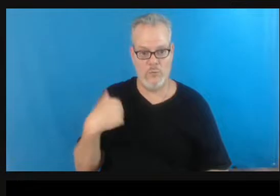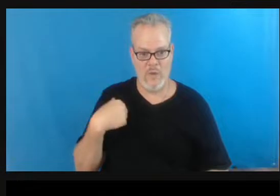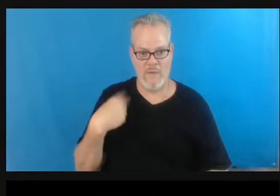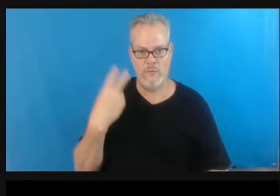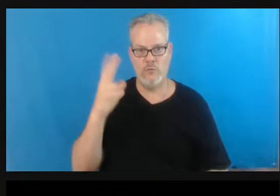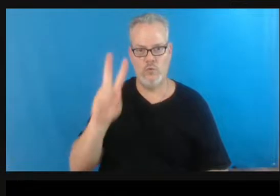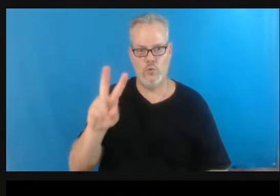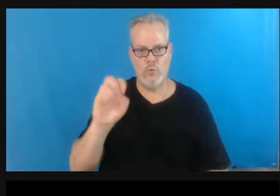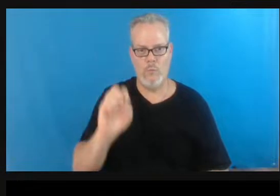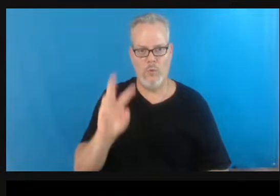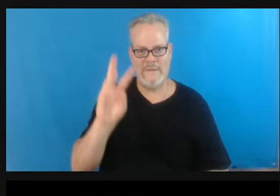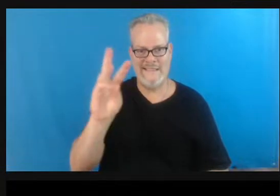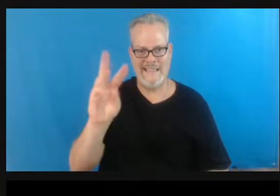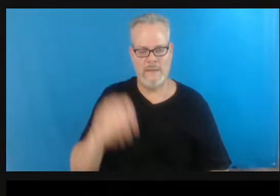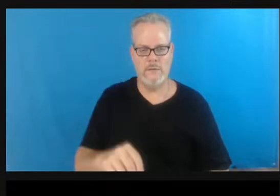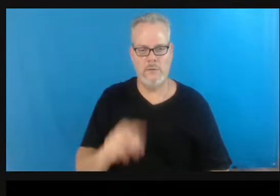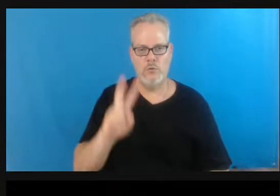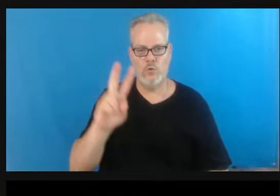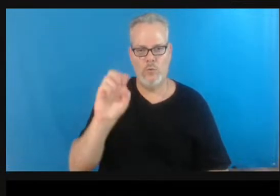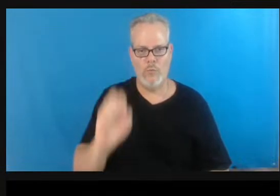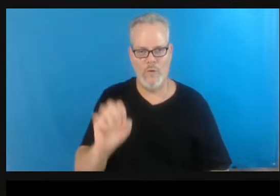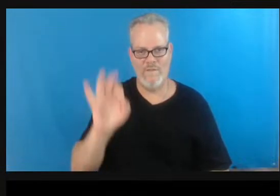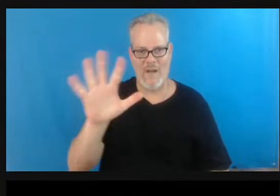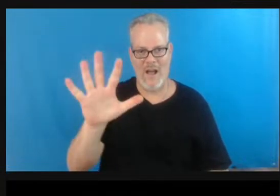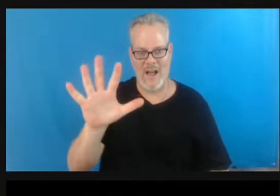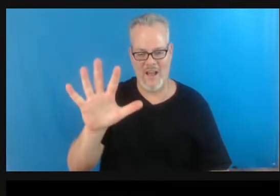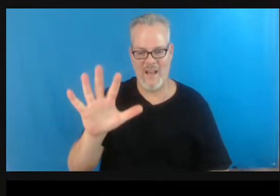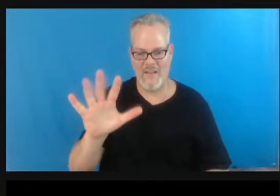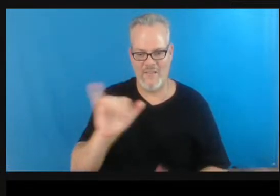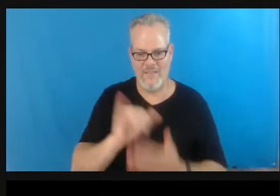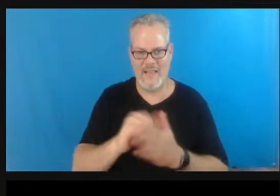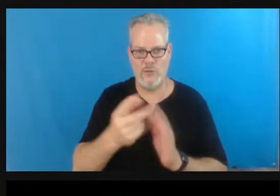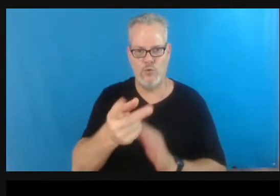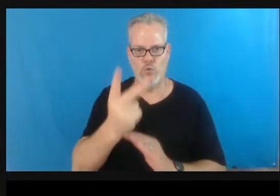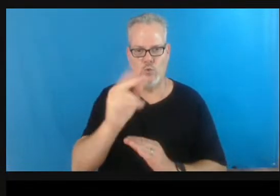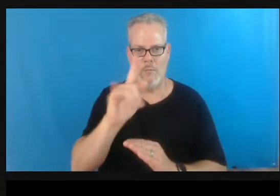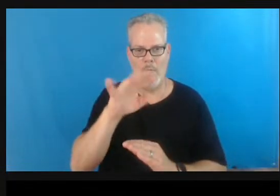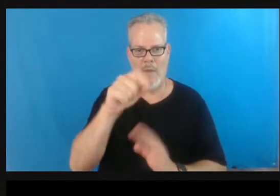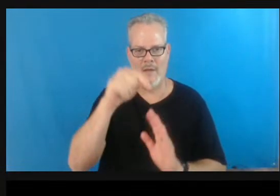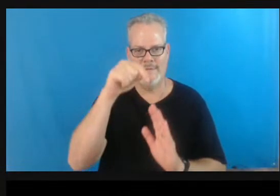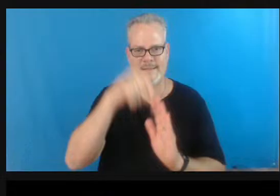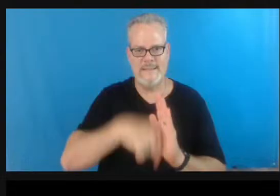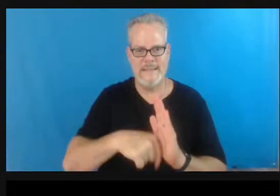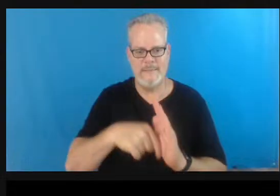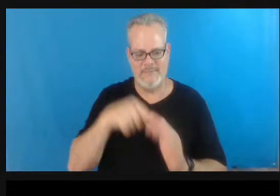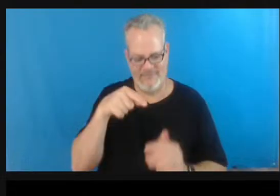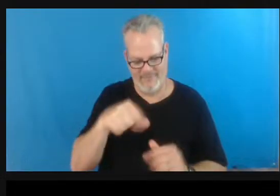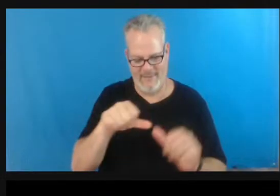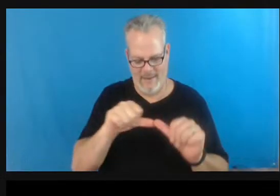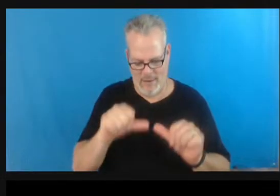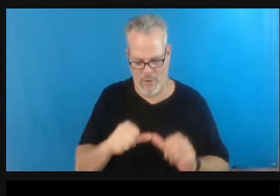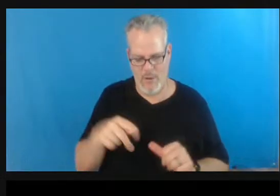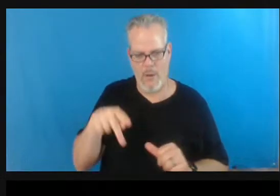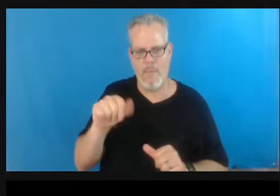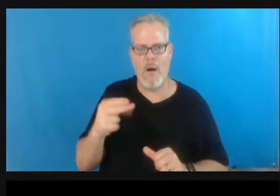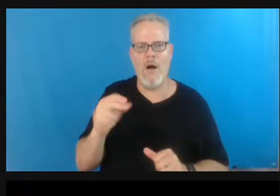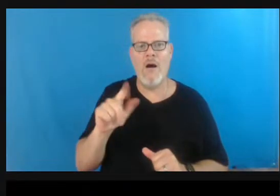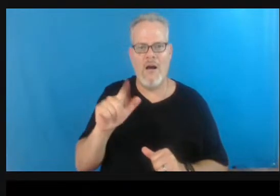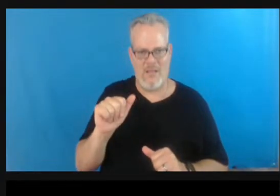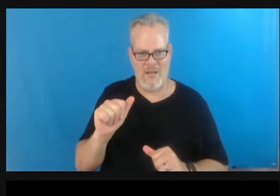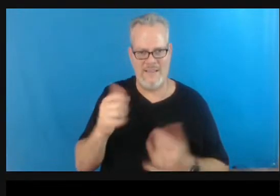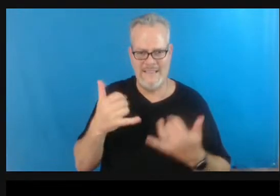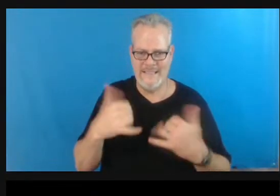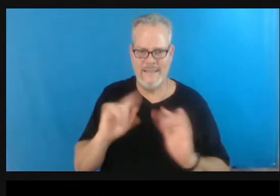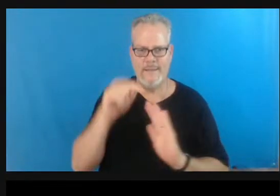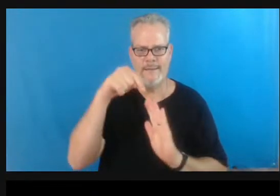2.5, 2 miles down between Pahala and Kīlauea here. So these are still not the deep Pahala